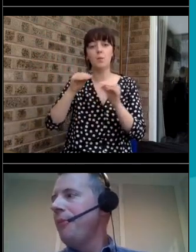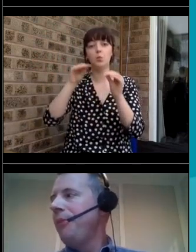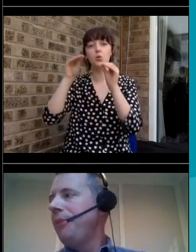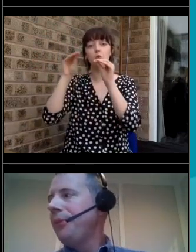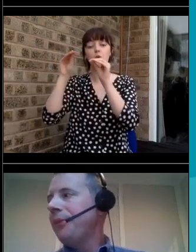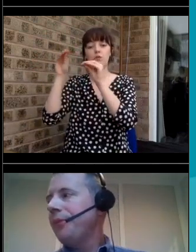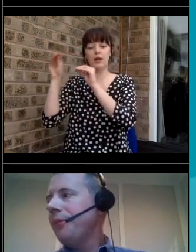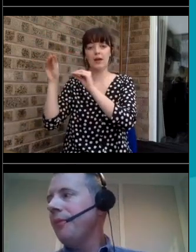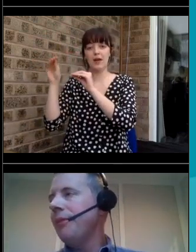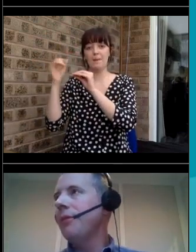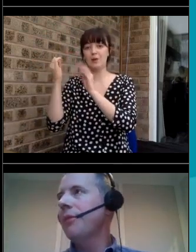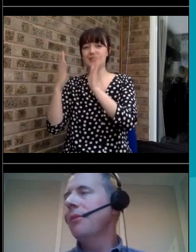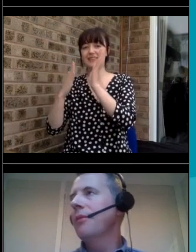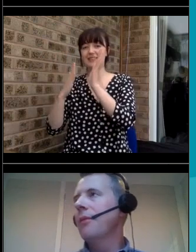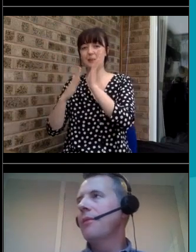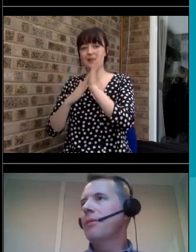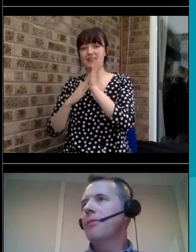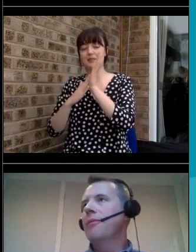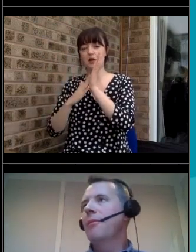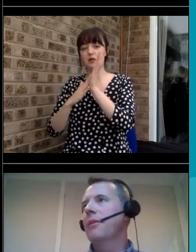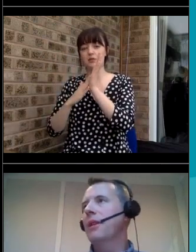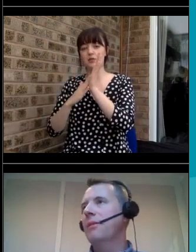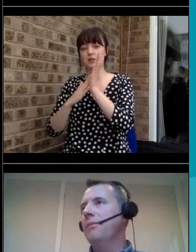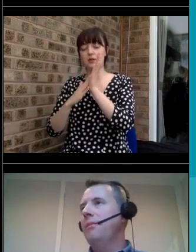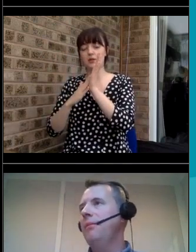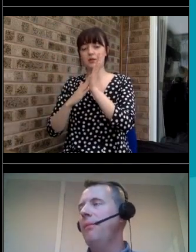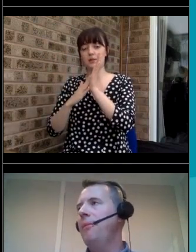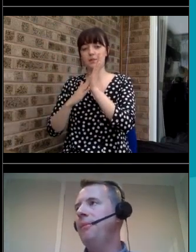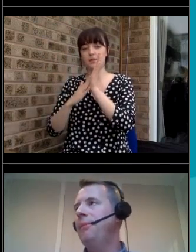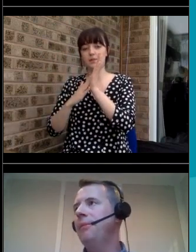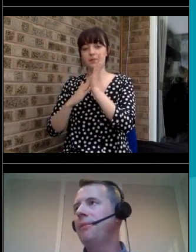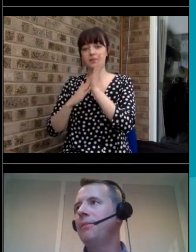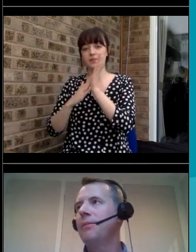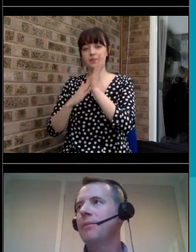we moved it 60 metres further